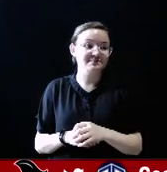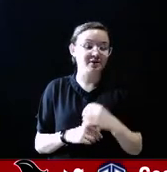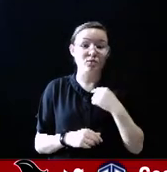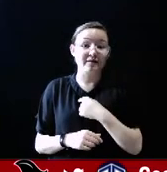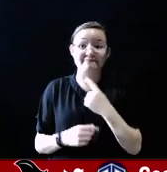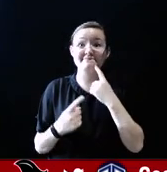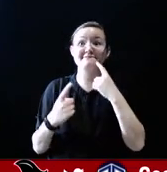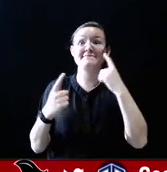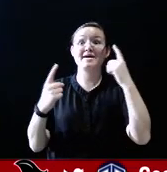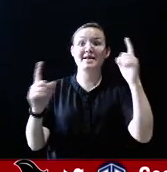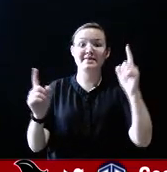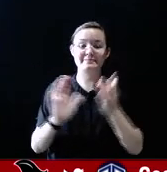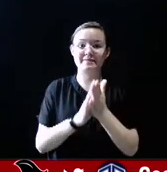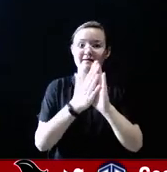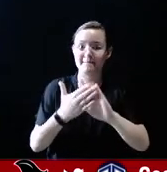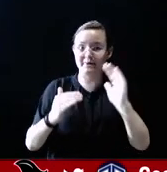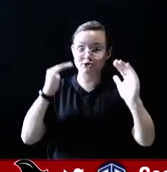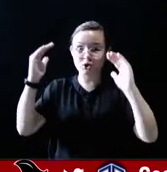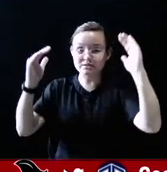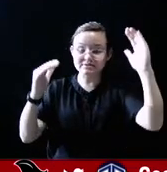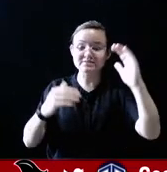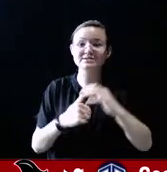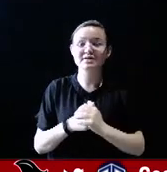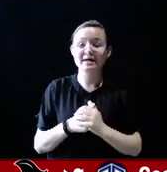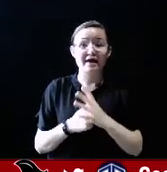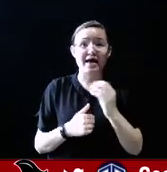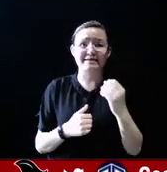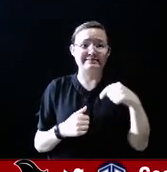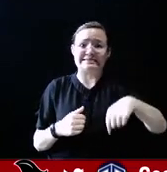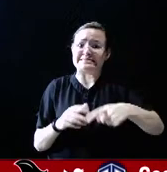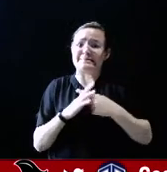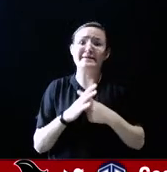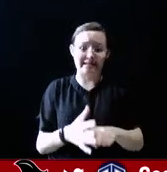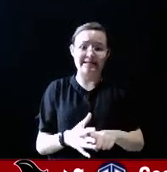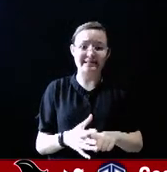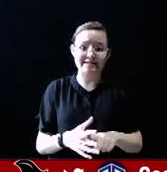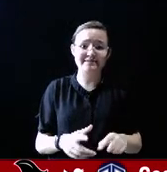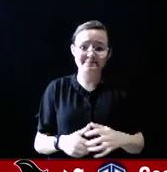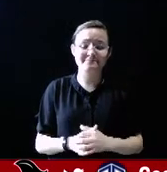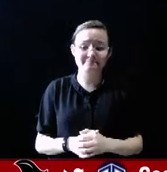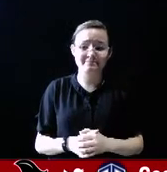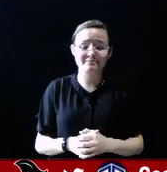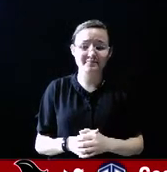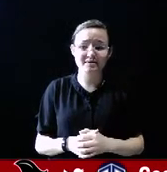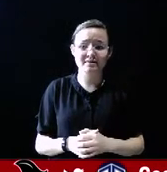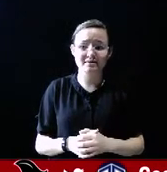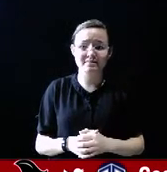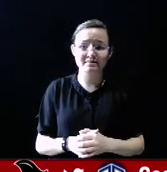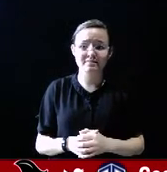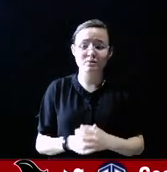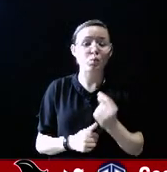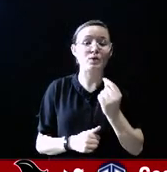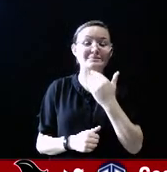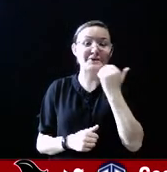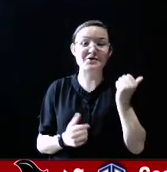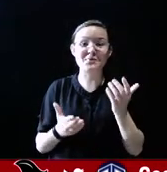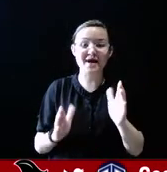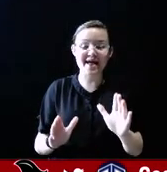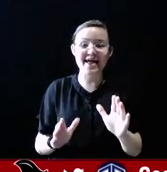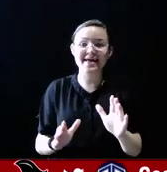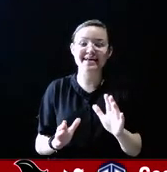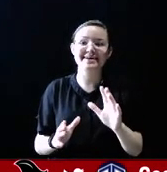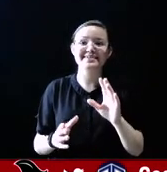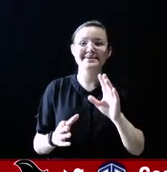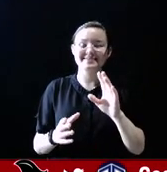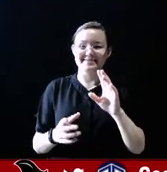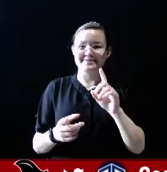our transition into young adults, and to think we're just getting started. And what better way to dodge a cliche closing than to